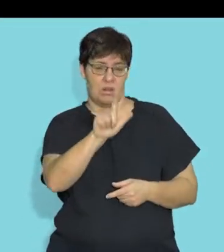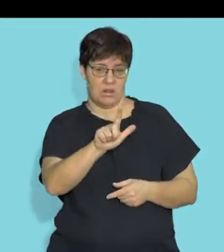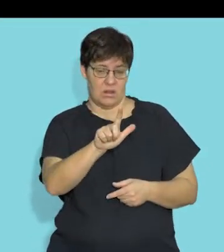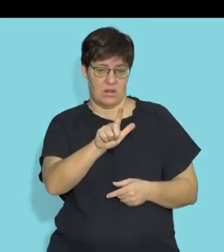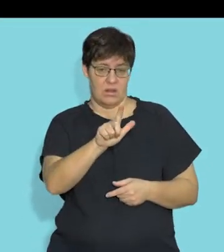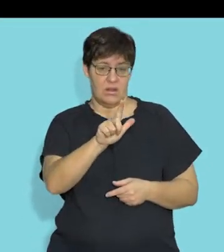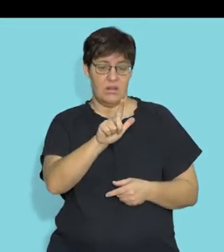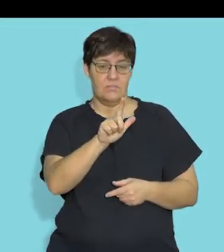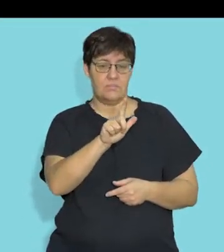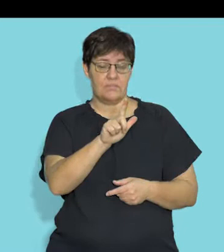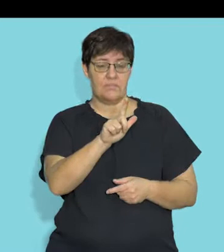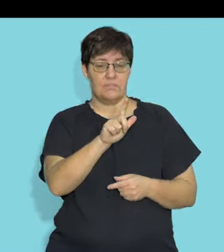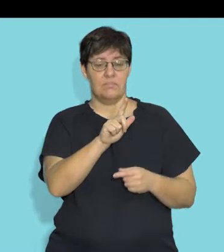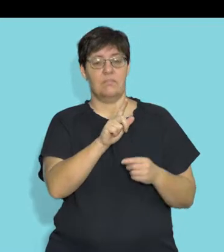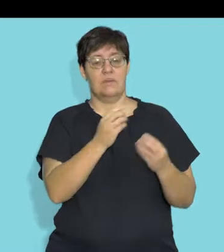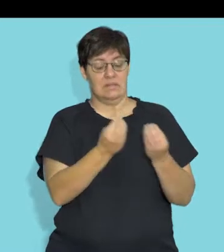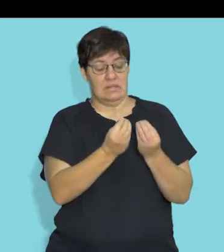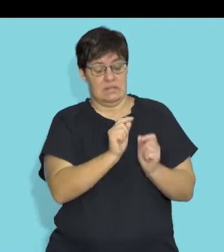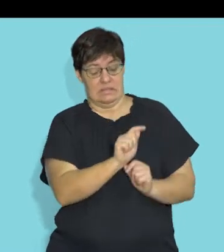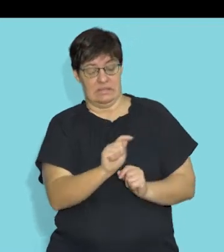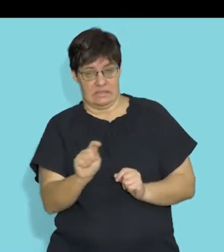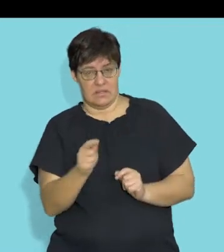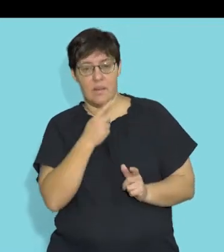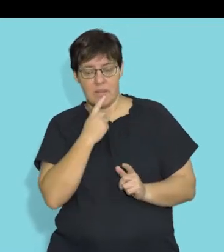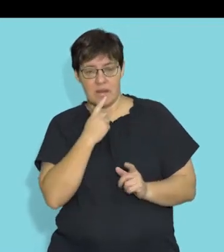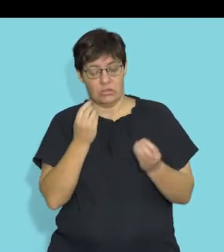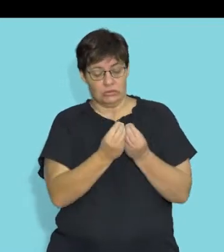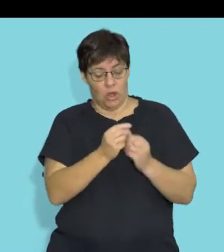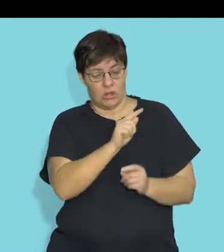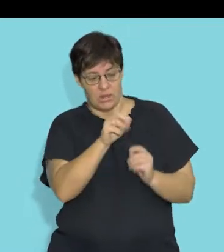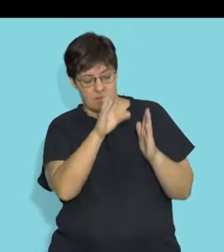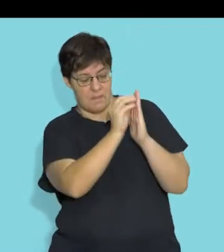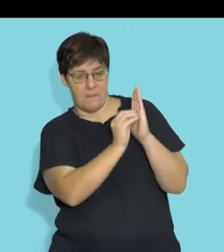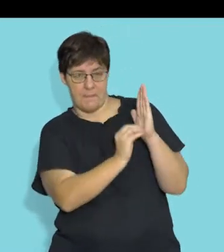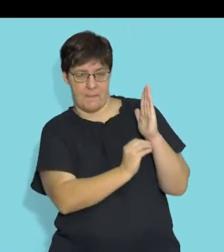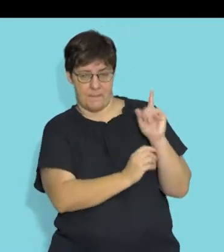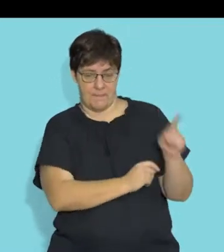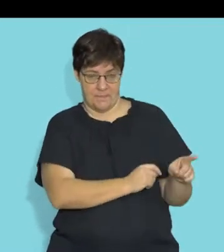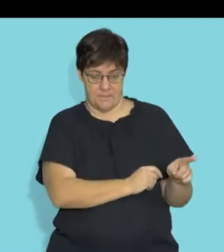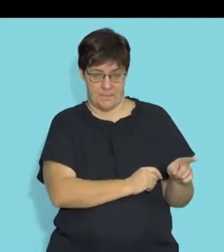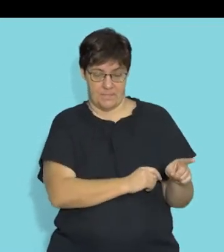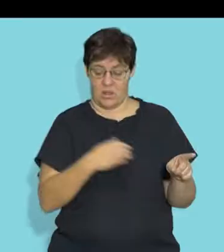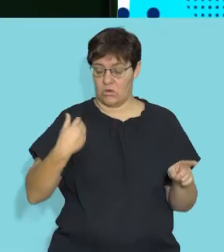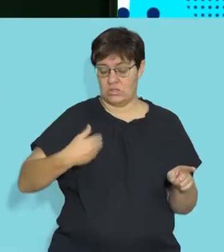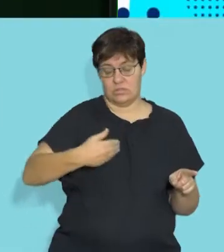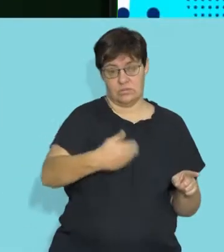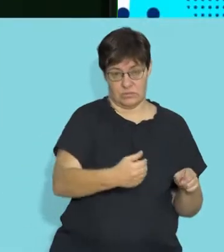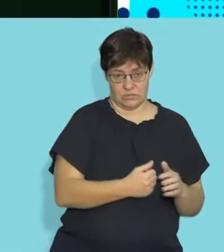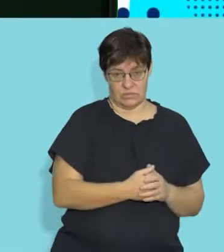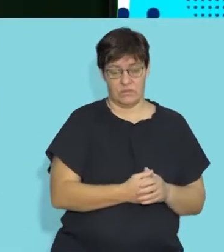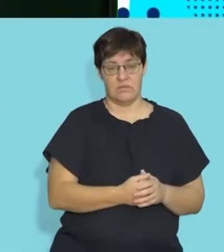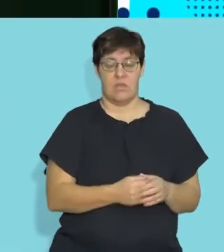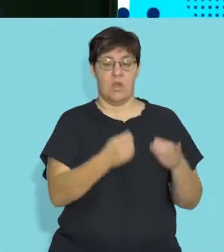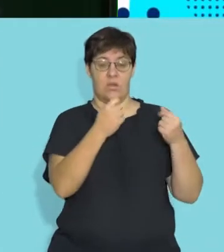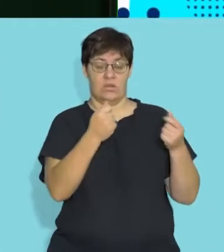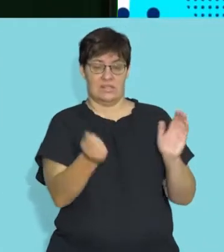remember is you're keeping a continuous record of stock. In other words, you have a cost of sales